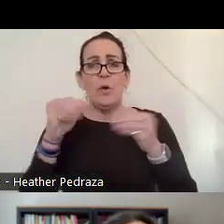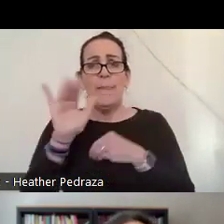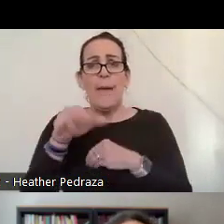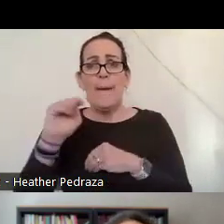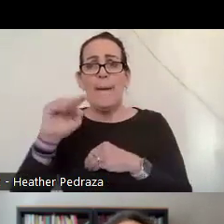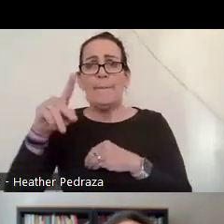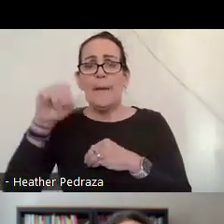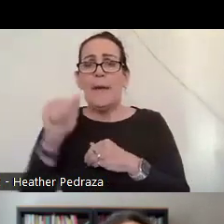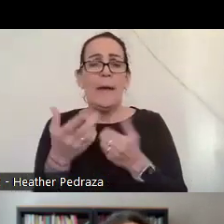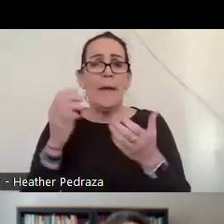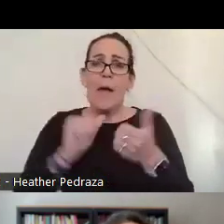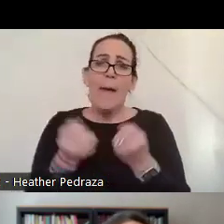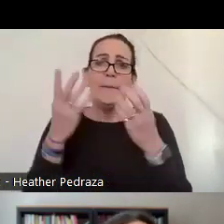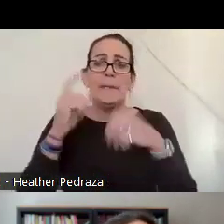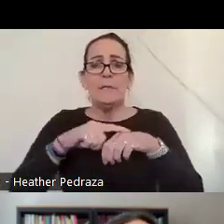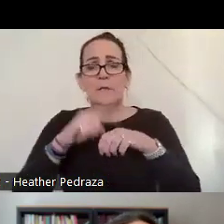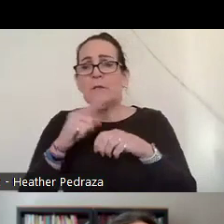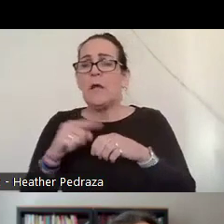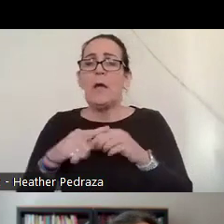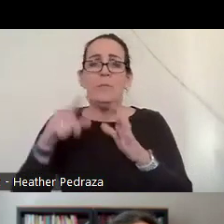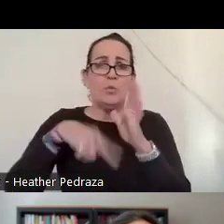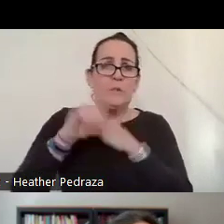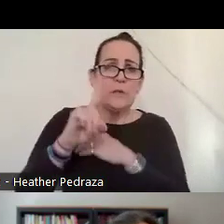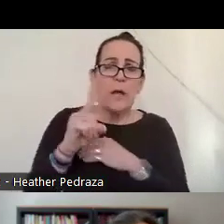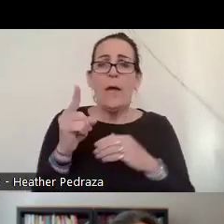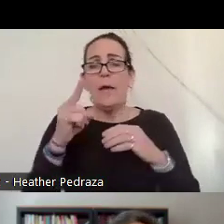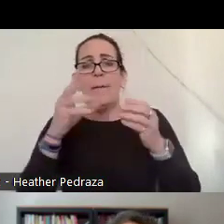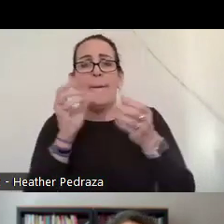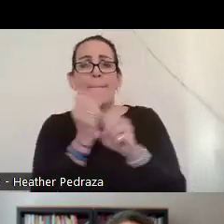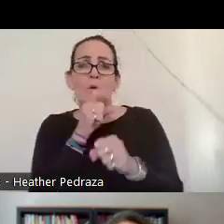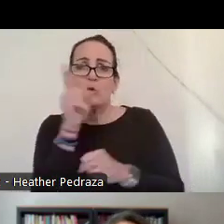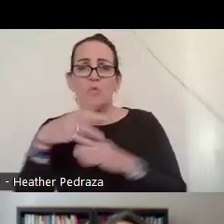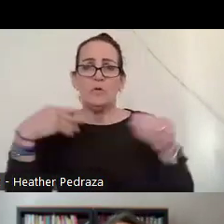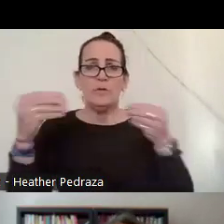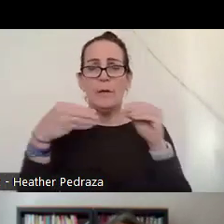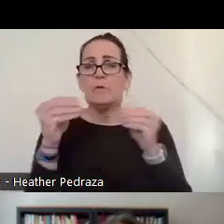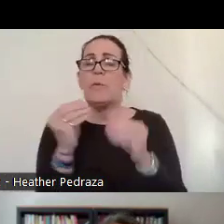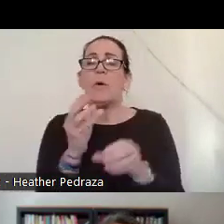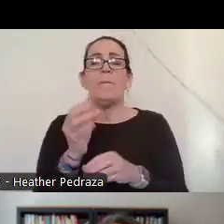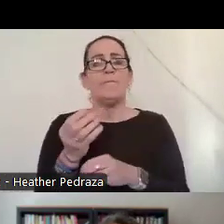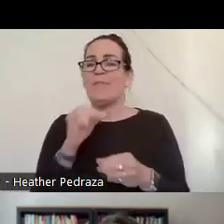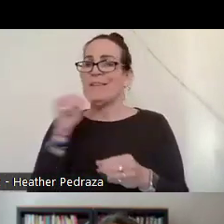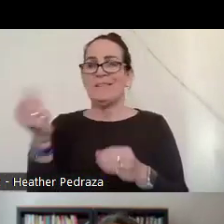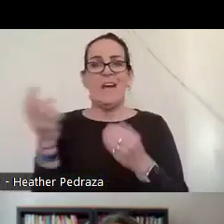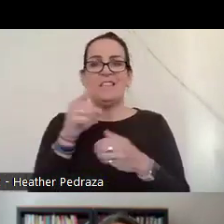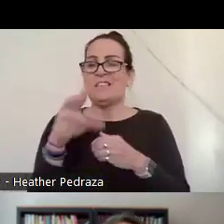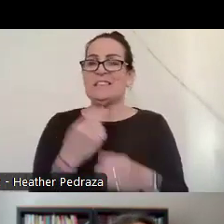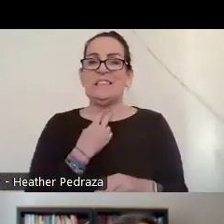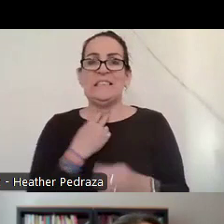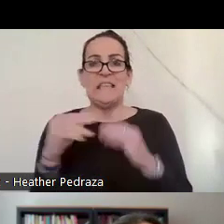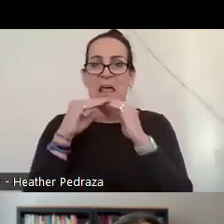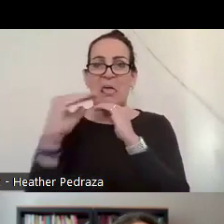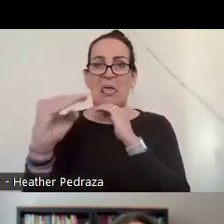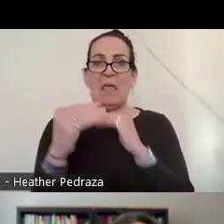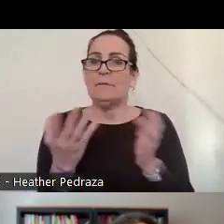revisited, updated, and refined, as opposed to being a static document. We'll also be looking at sort of how helpful